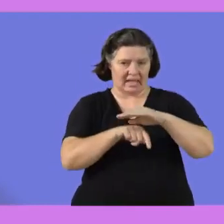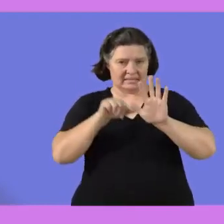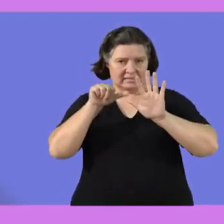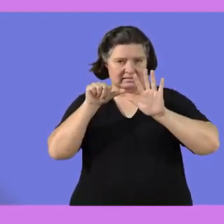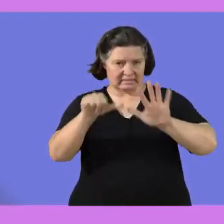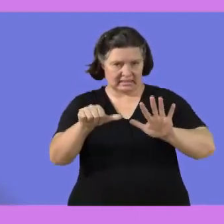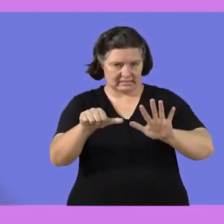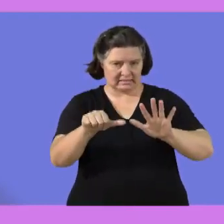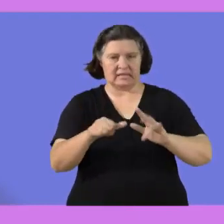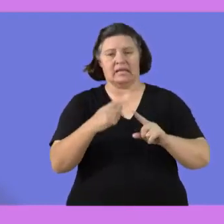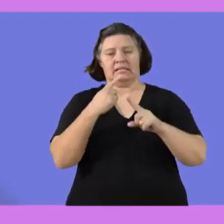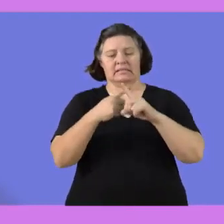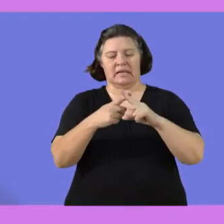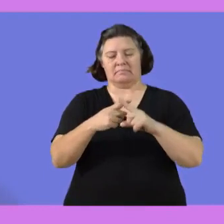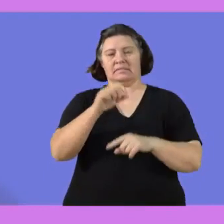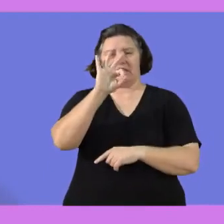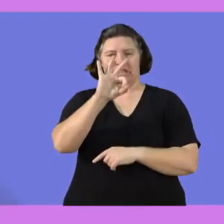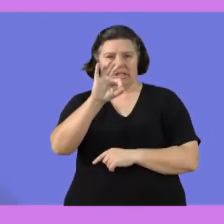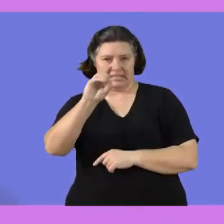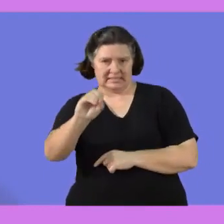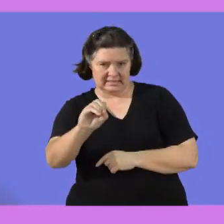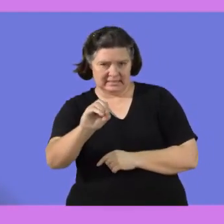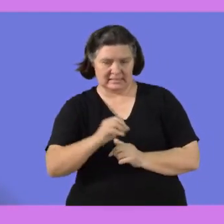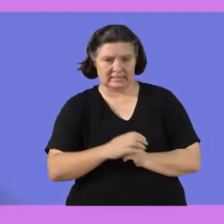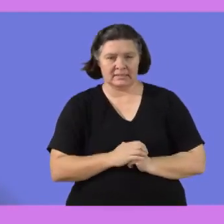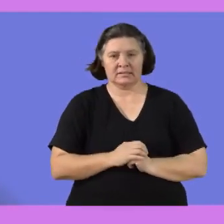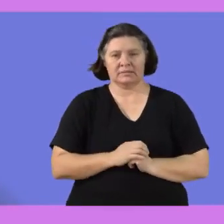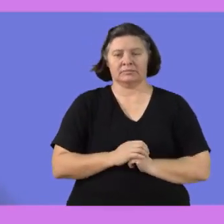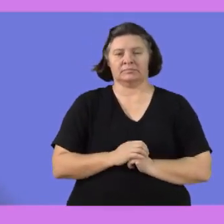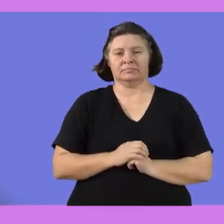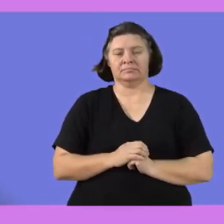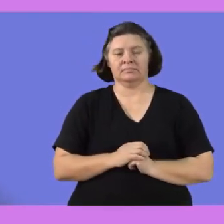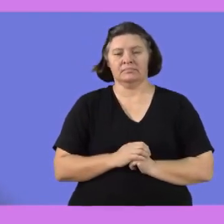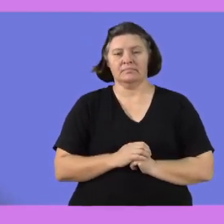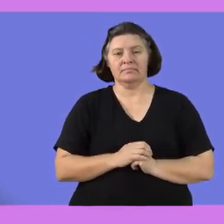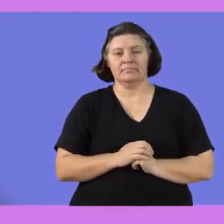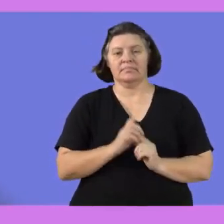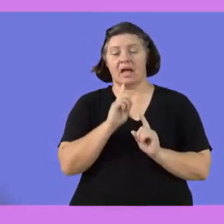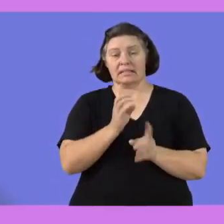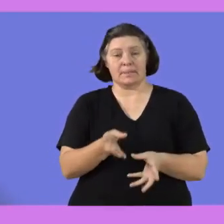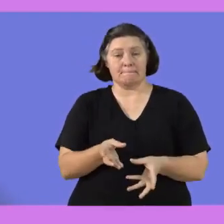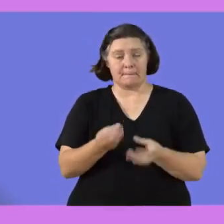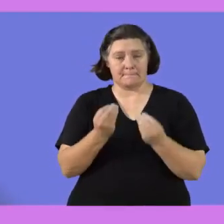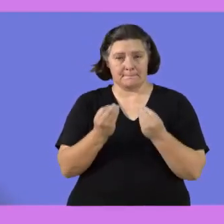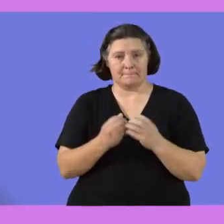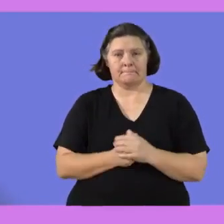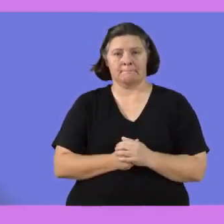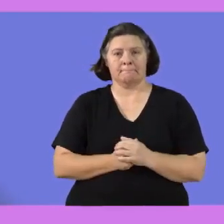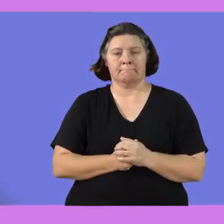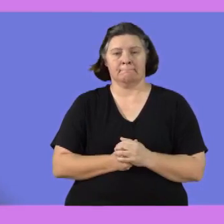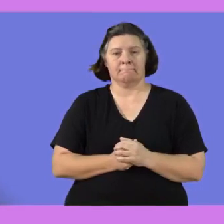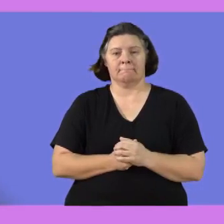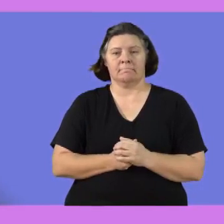3 divided by 6, multiply by 30. What I